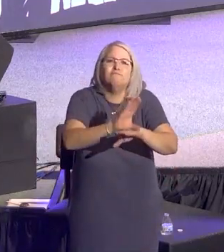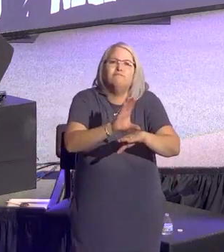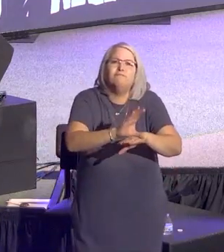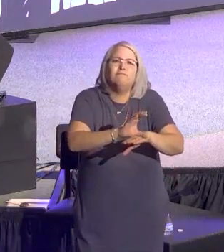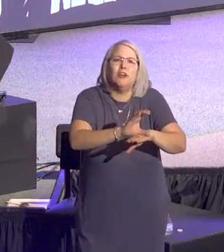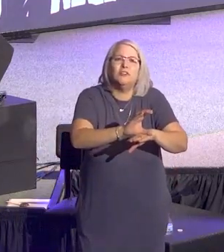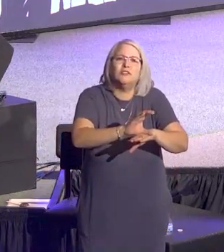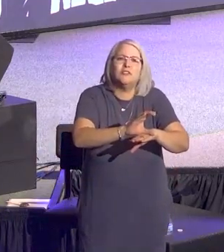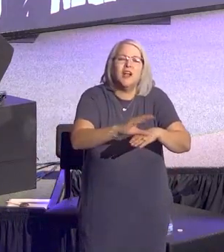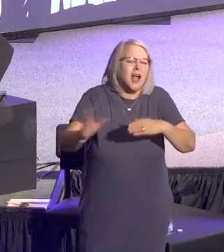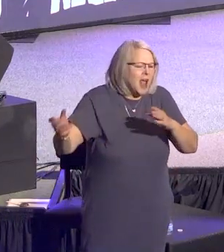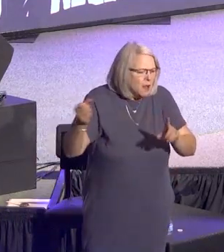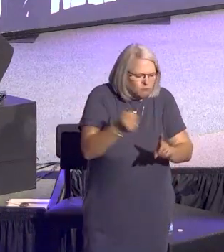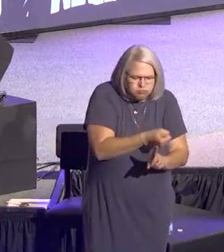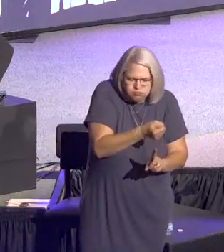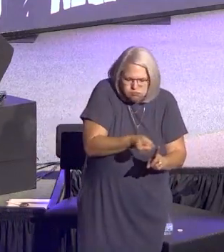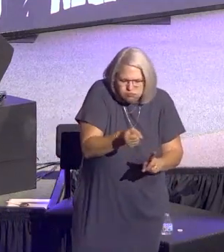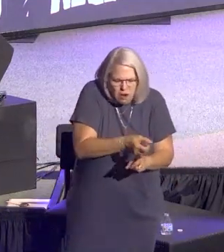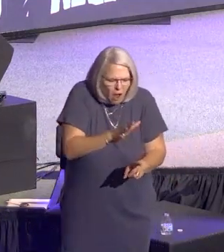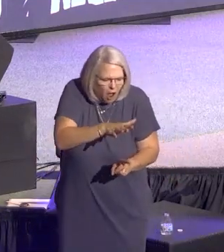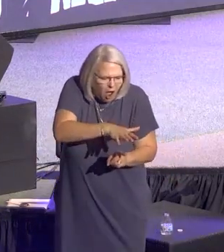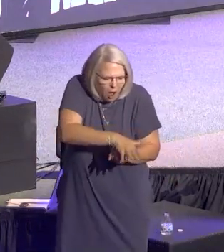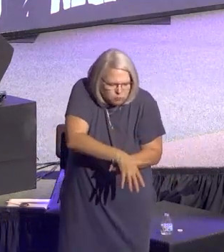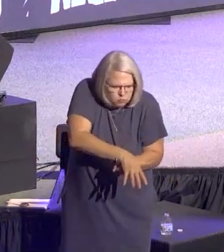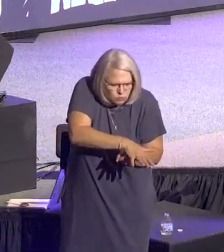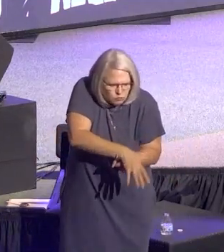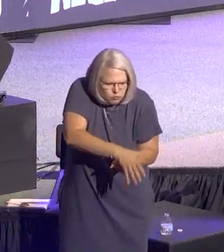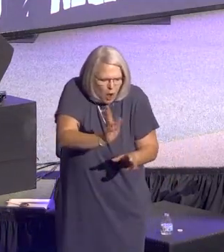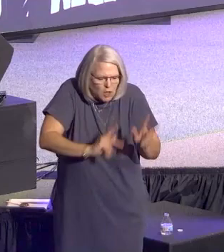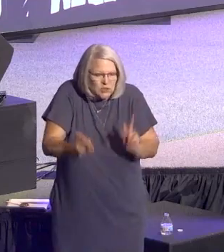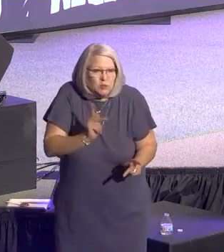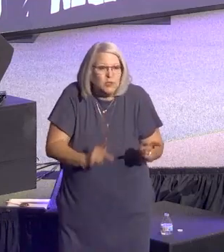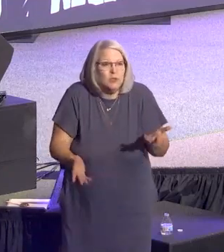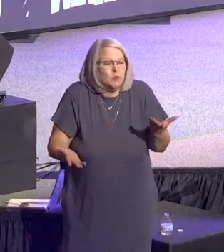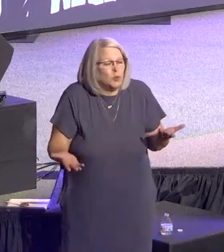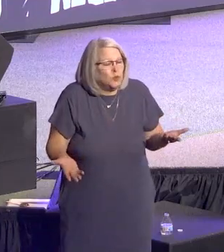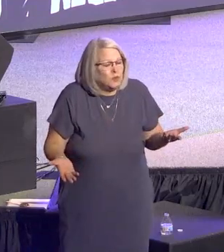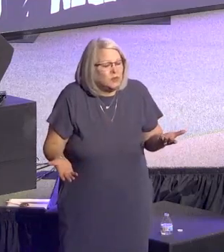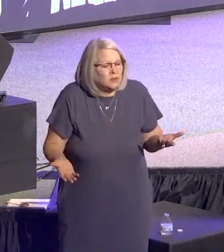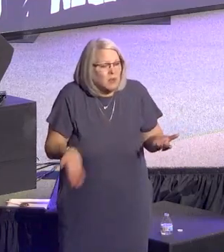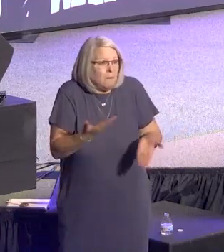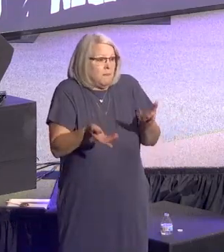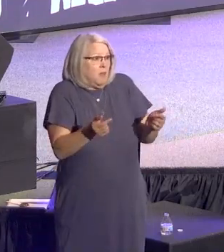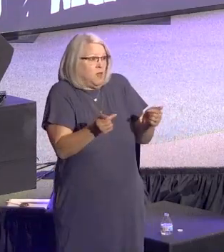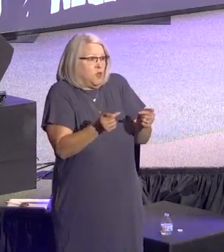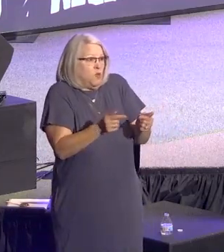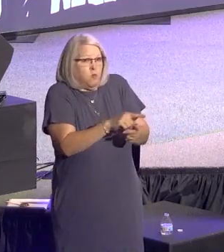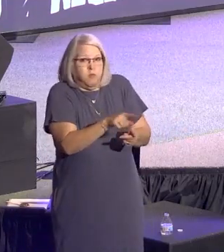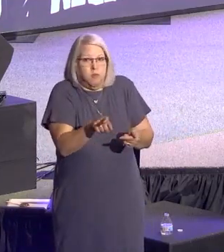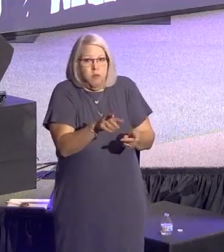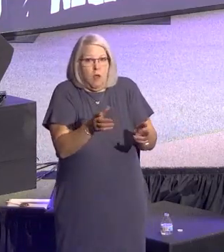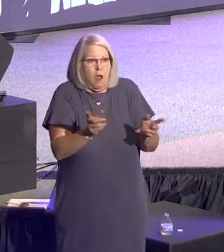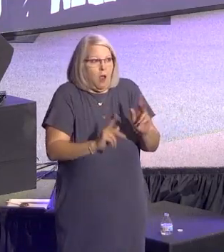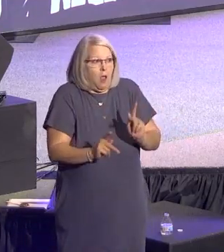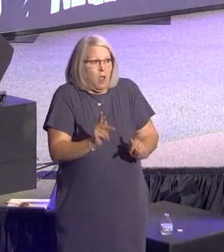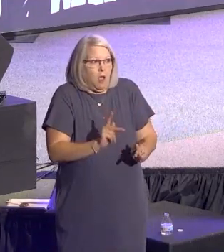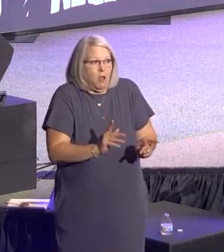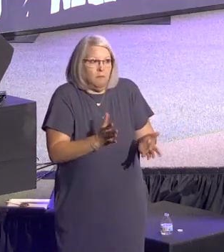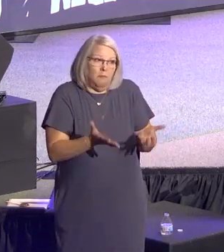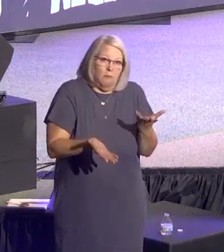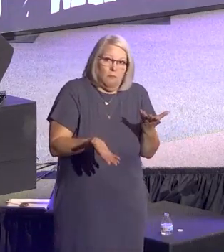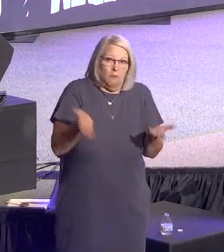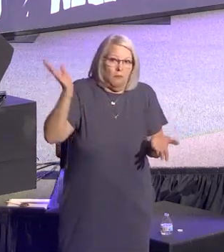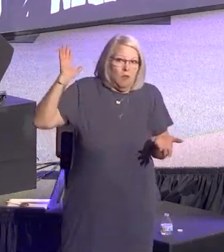He brutalized the church. He hurt people. And maybe you've hurt people. I don't know what your past is.